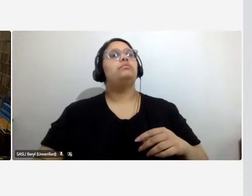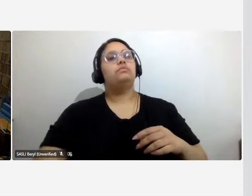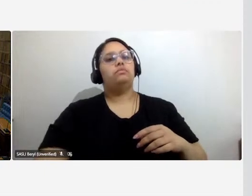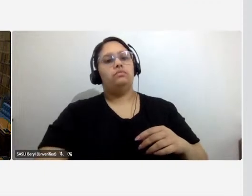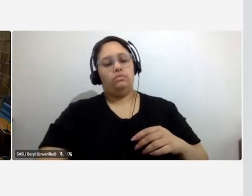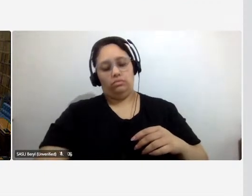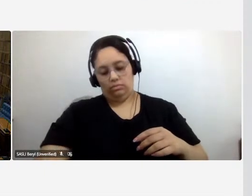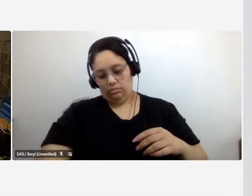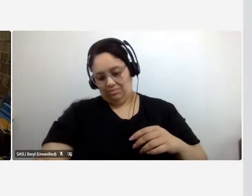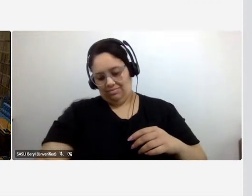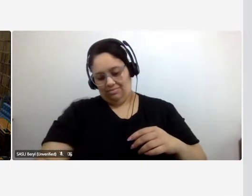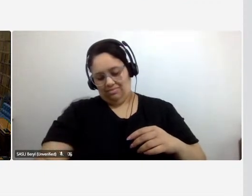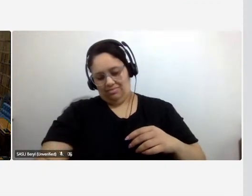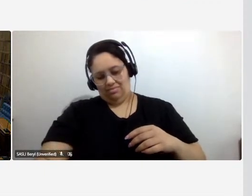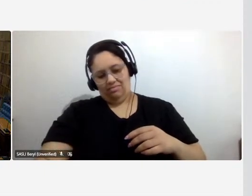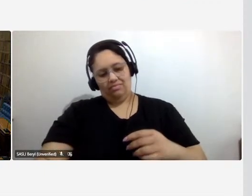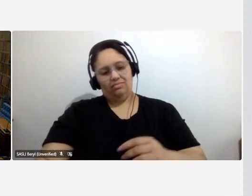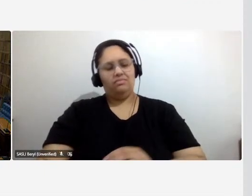okay, because